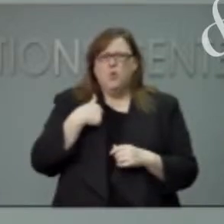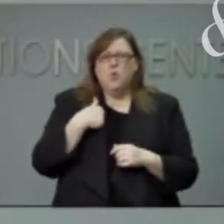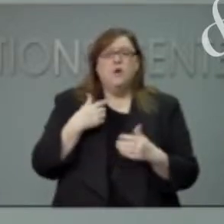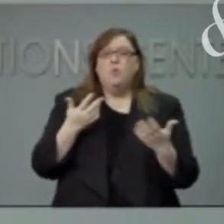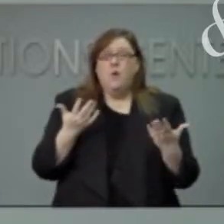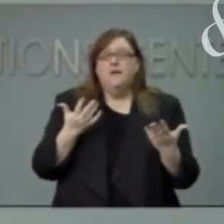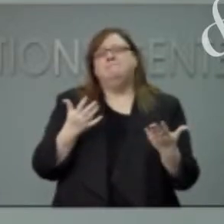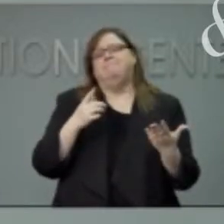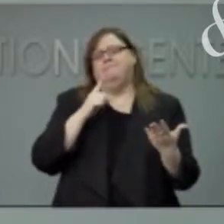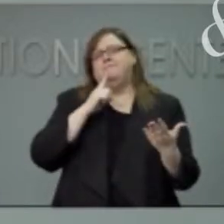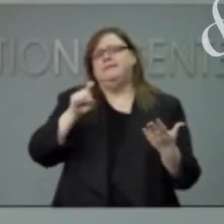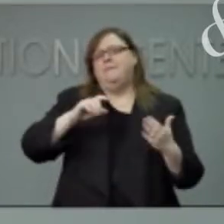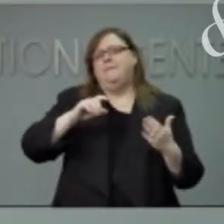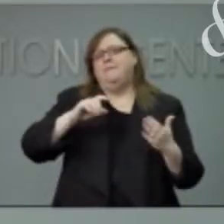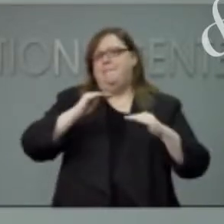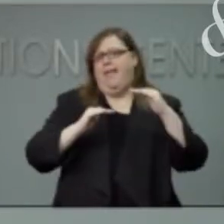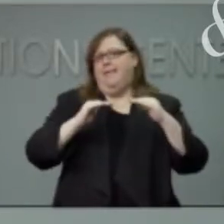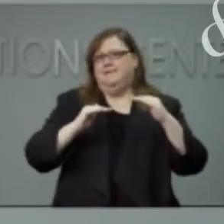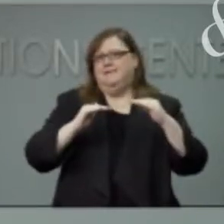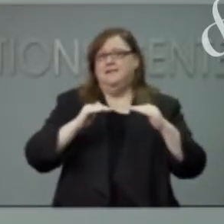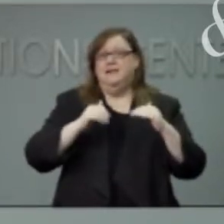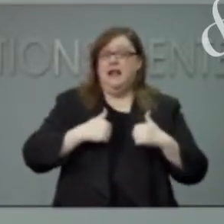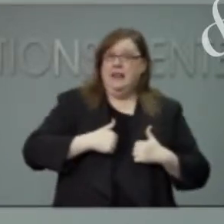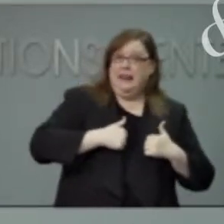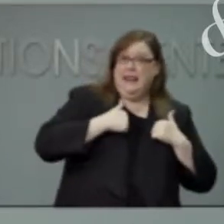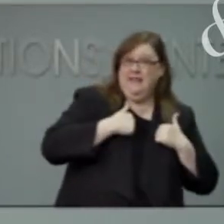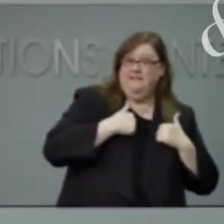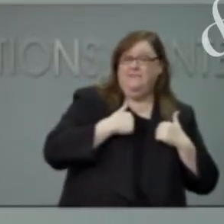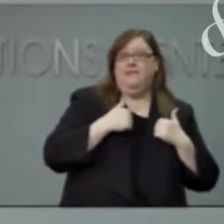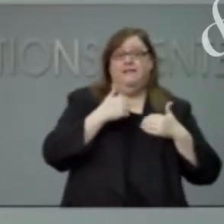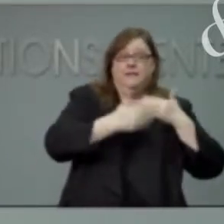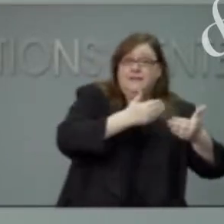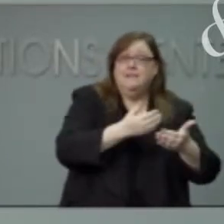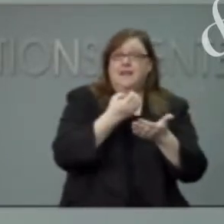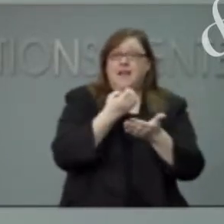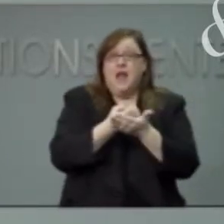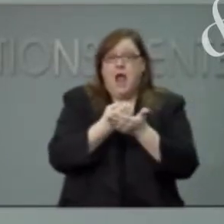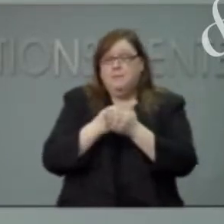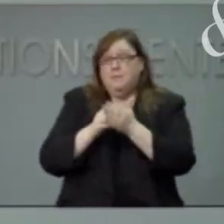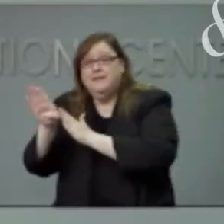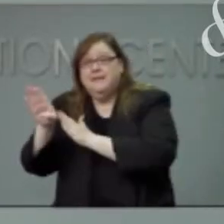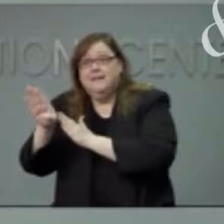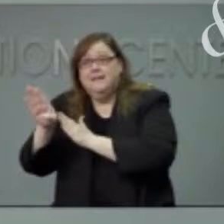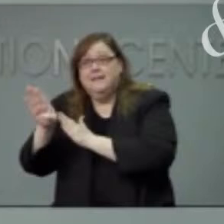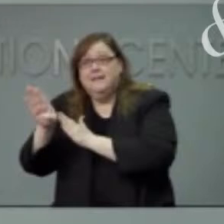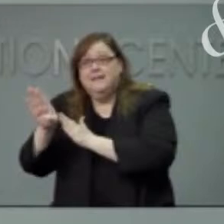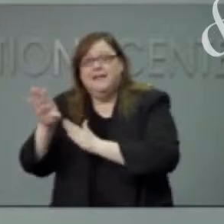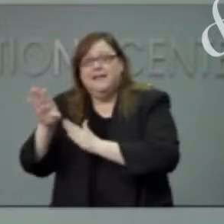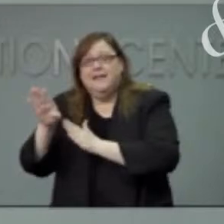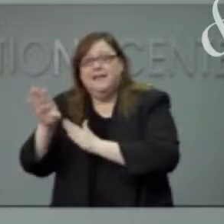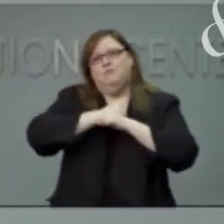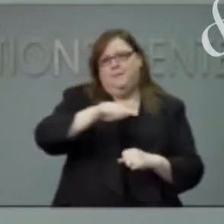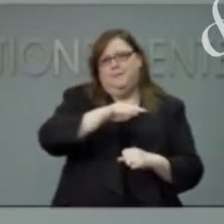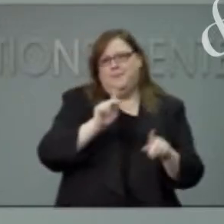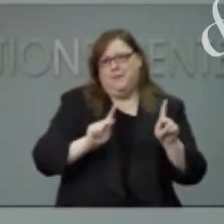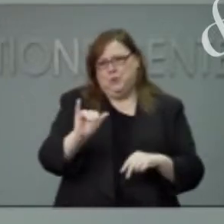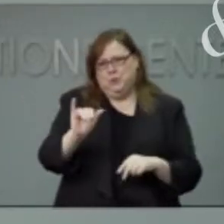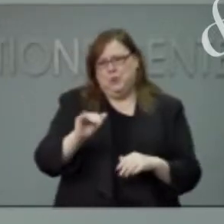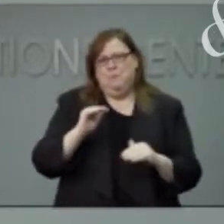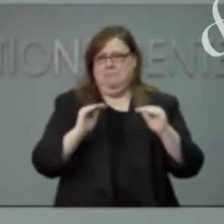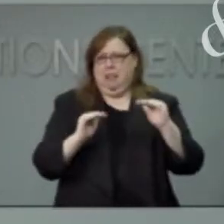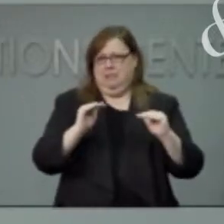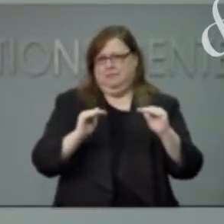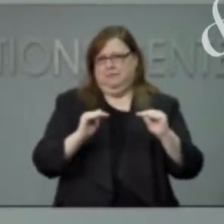this virus, protecting the public's health and reigniting the economy. Let me begin my update with talking about our